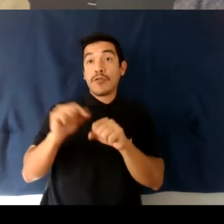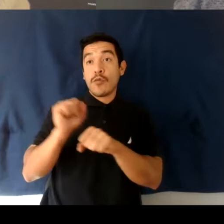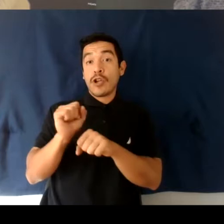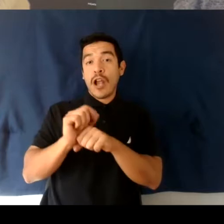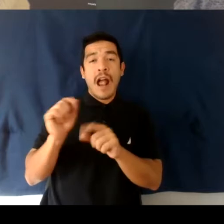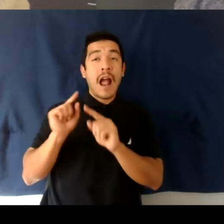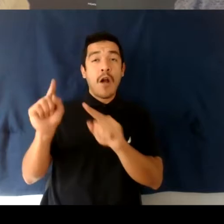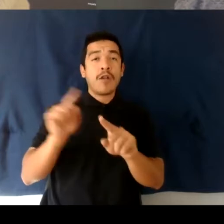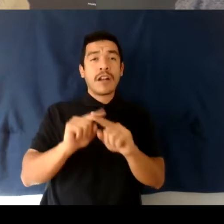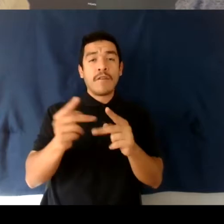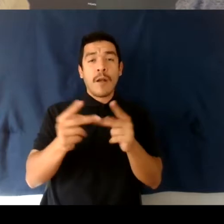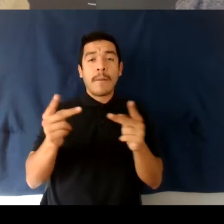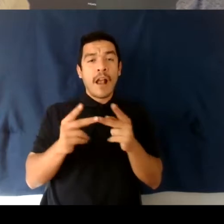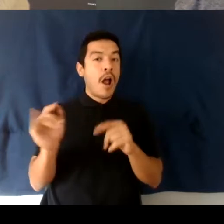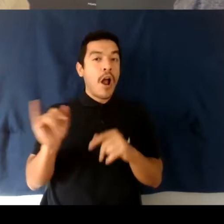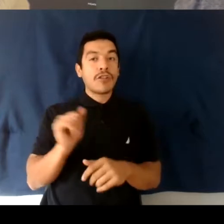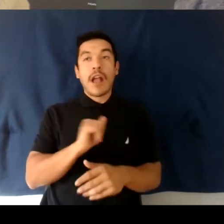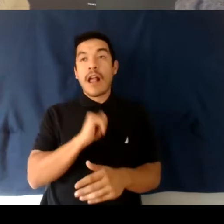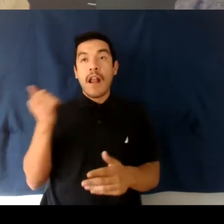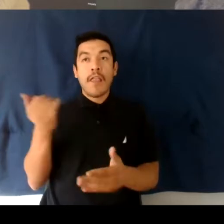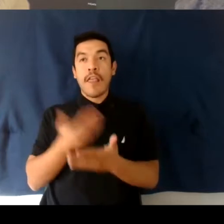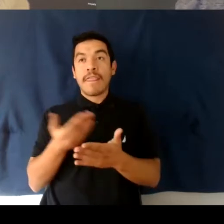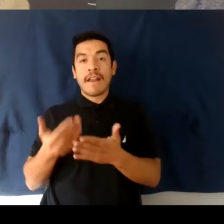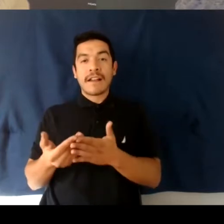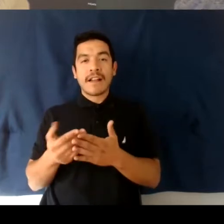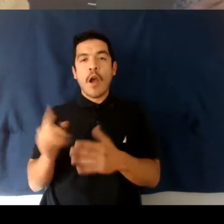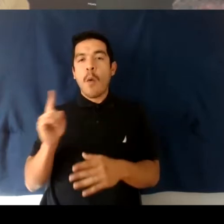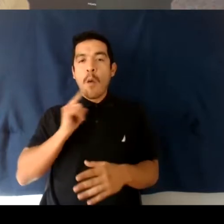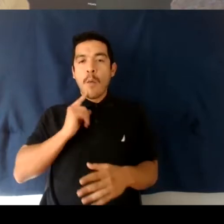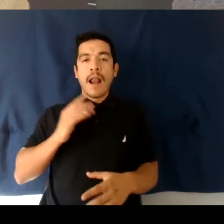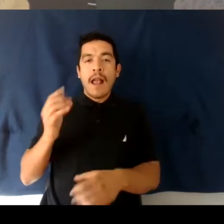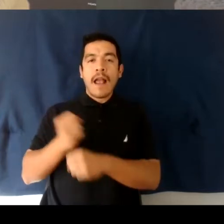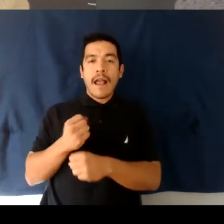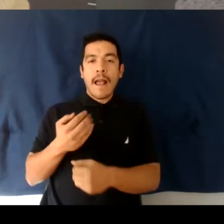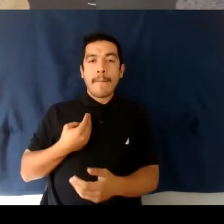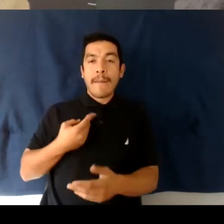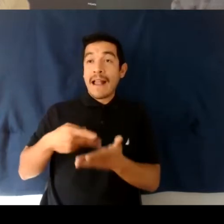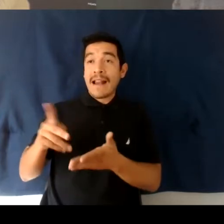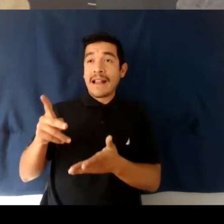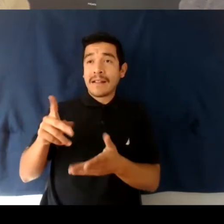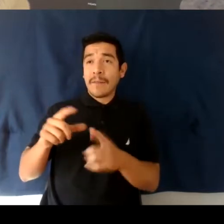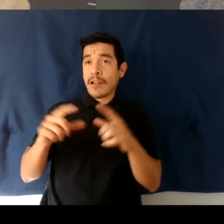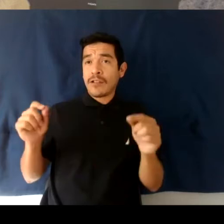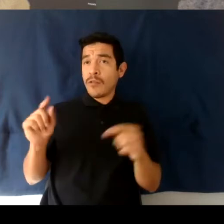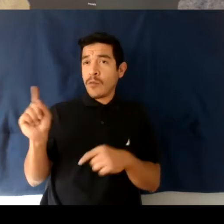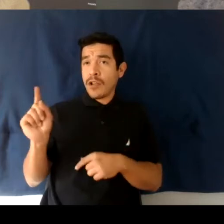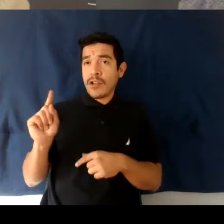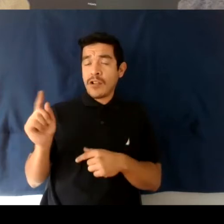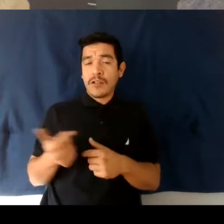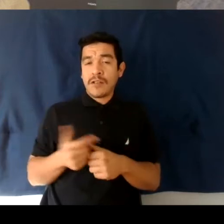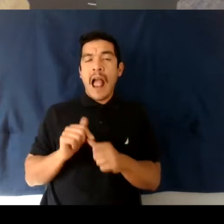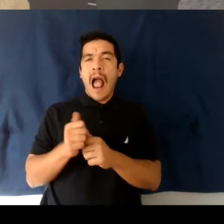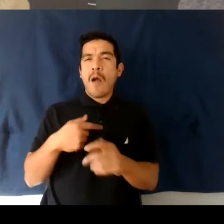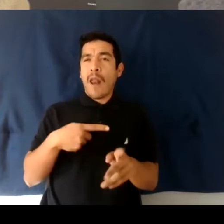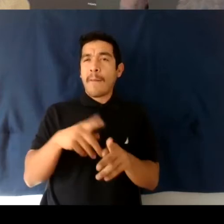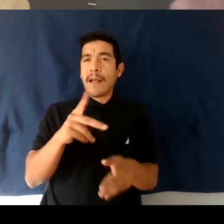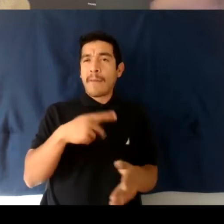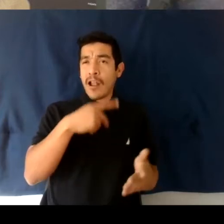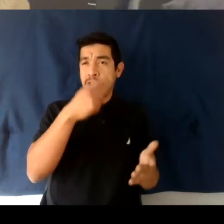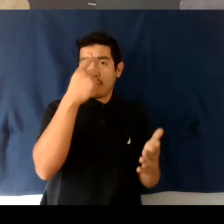go to different places, that's also another thing. So you're like, where am I going to get my next paycheck from? How am I going to pay my rent? And